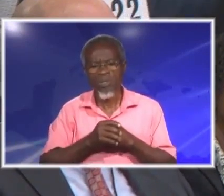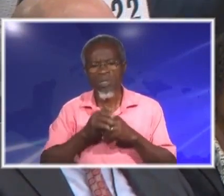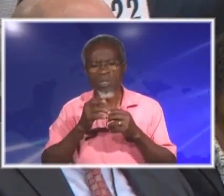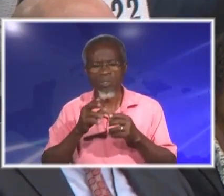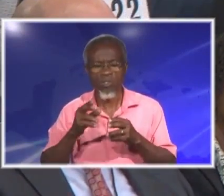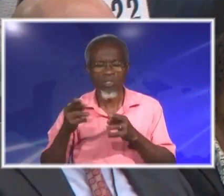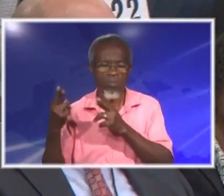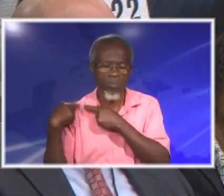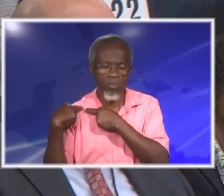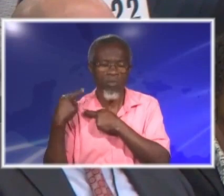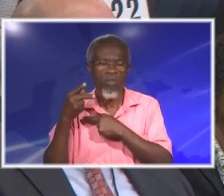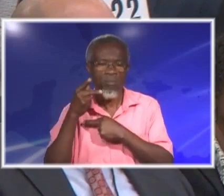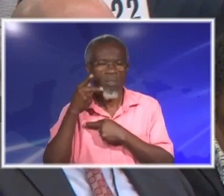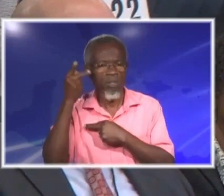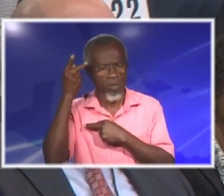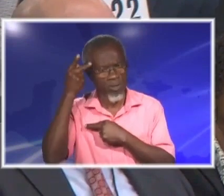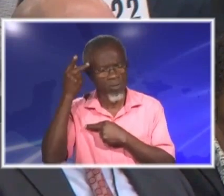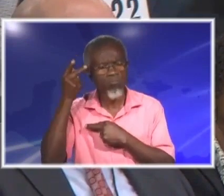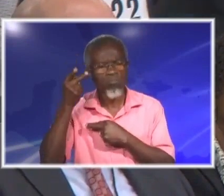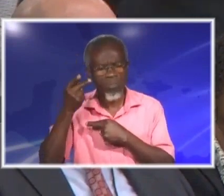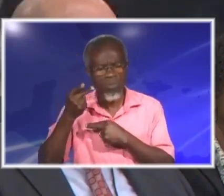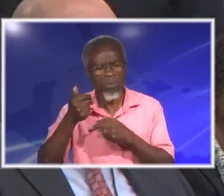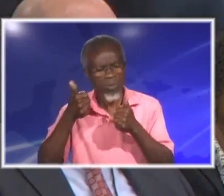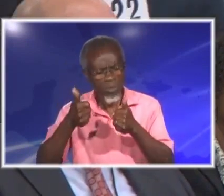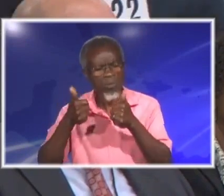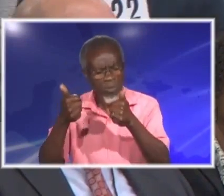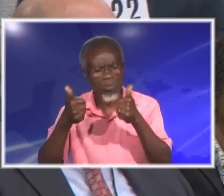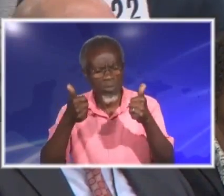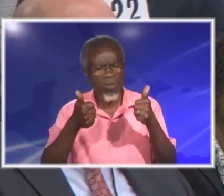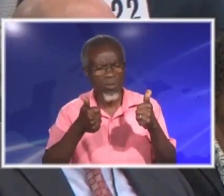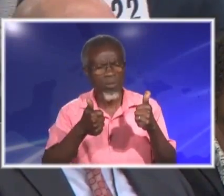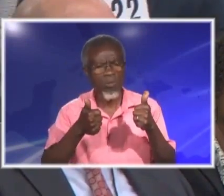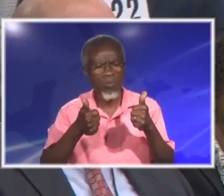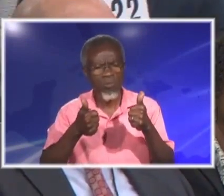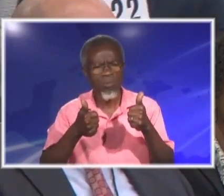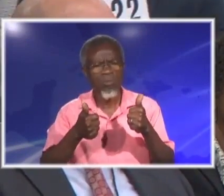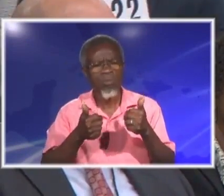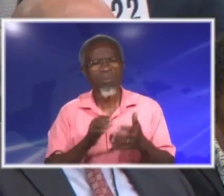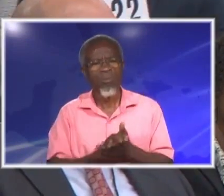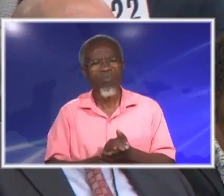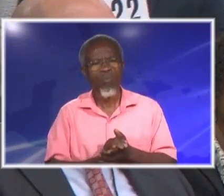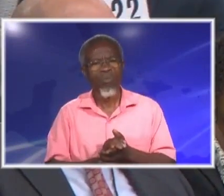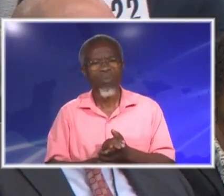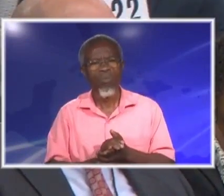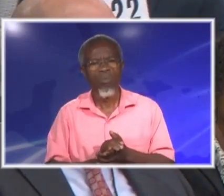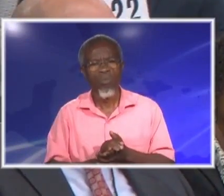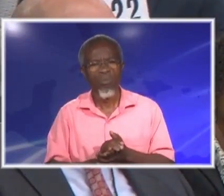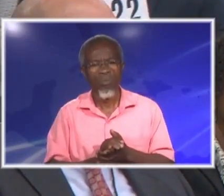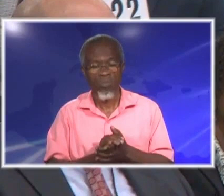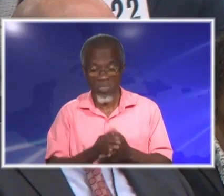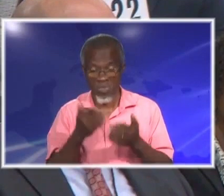parent teachers are doing and all of that, which is it's quite good. These initiatives are very good